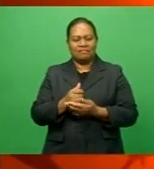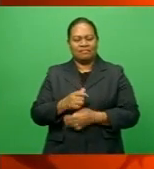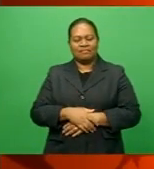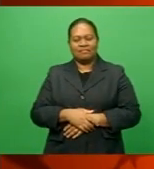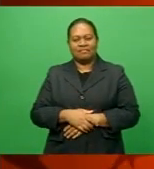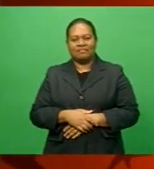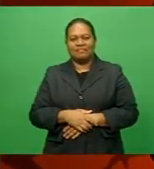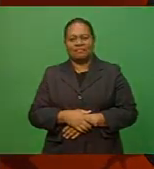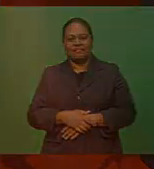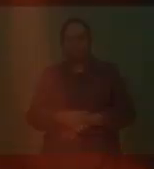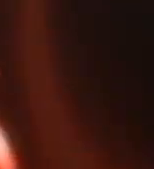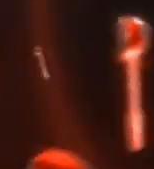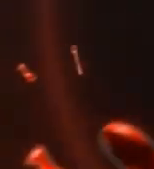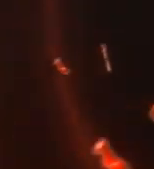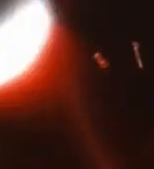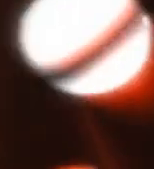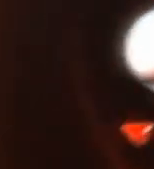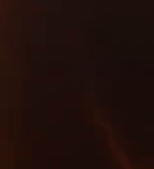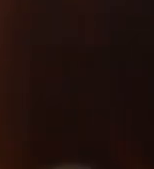after the break.